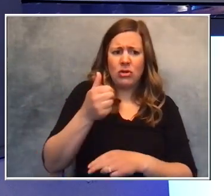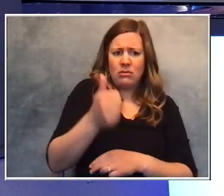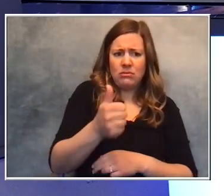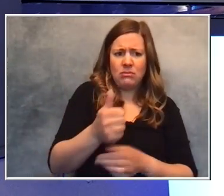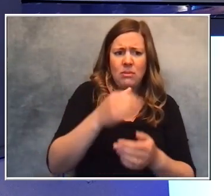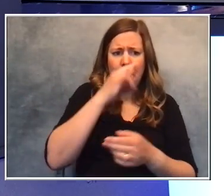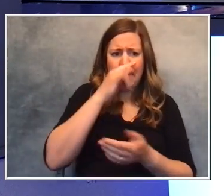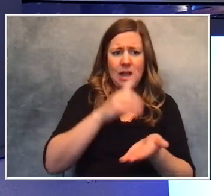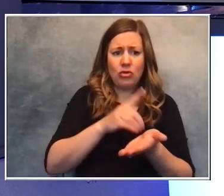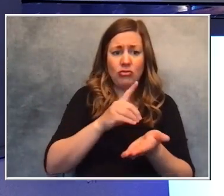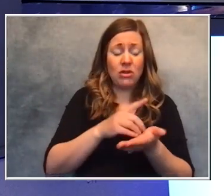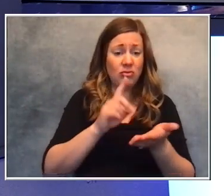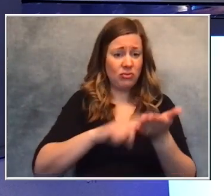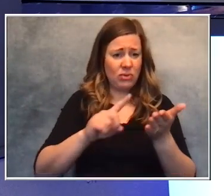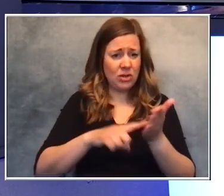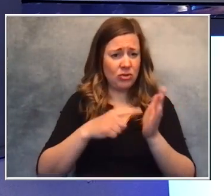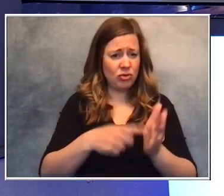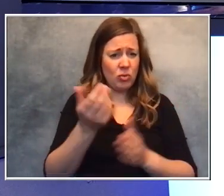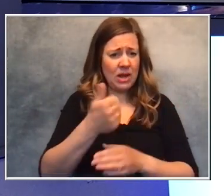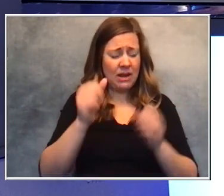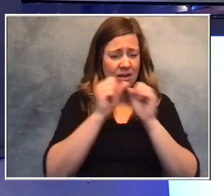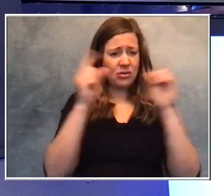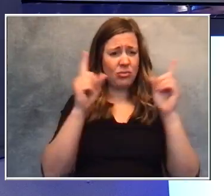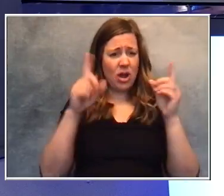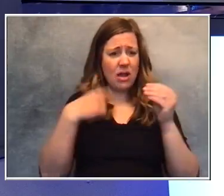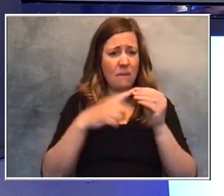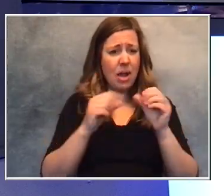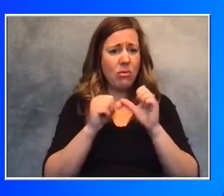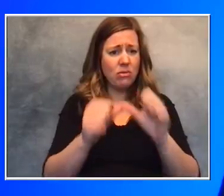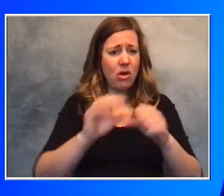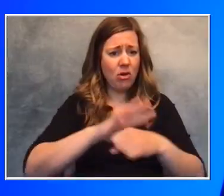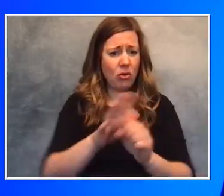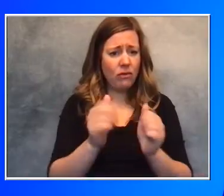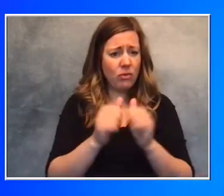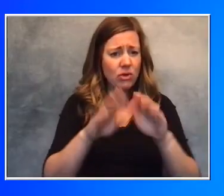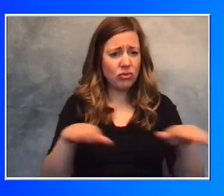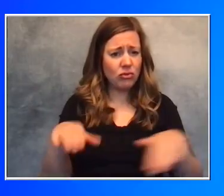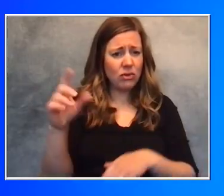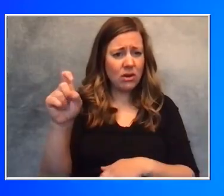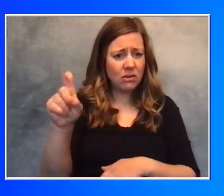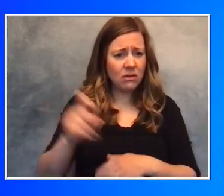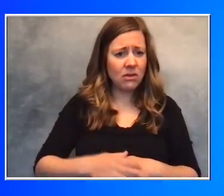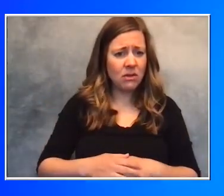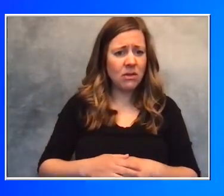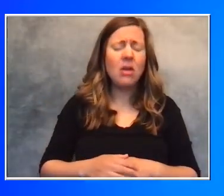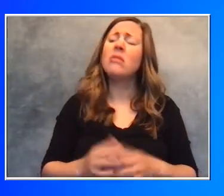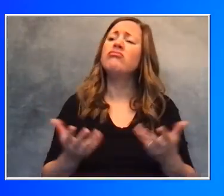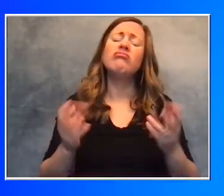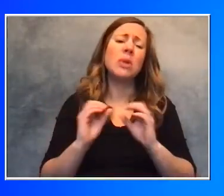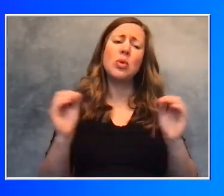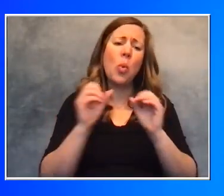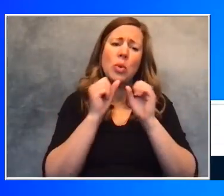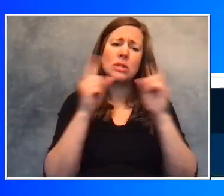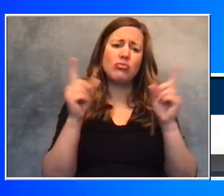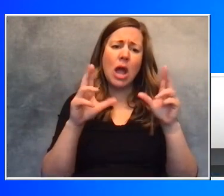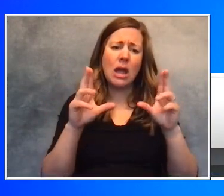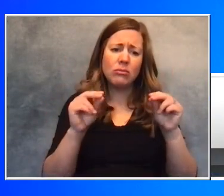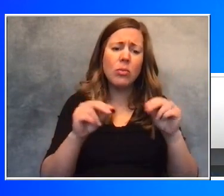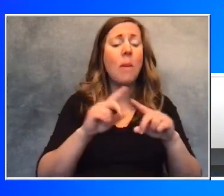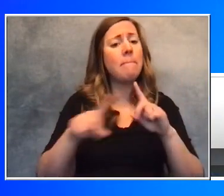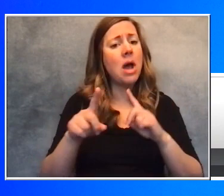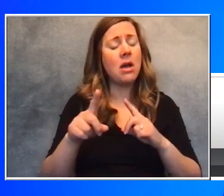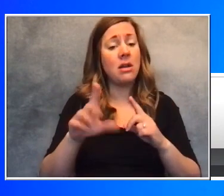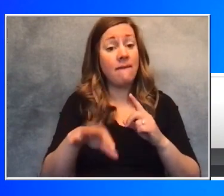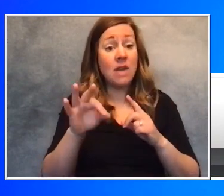research showing any surprises about long COVID in children? Well, no surprises, but we have found that children do have